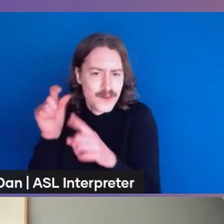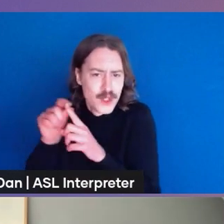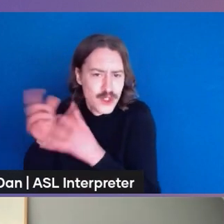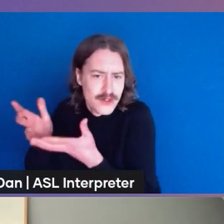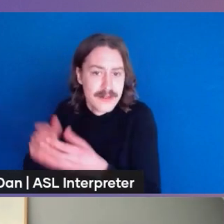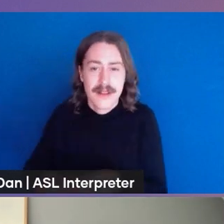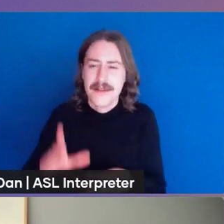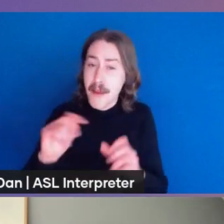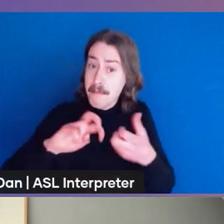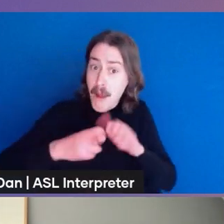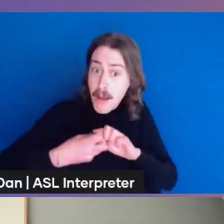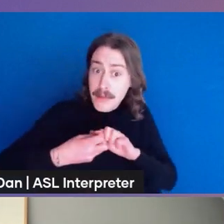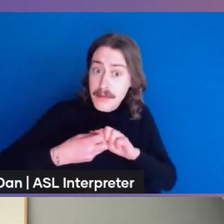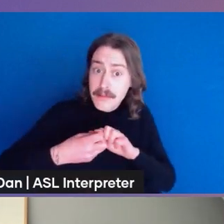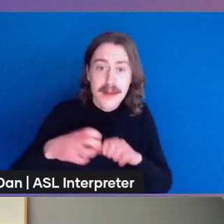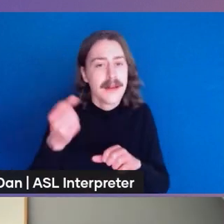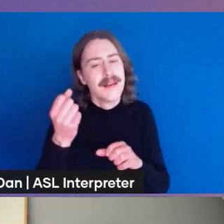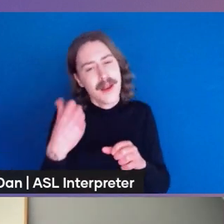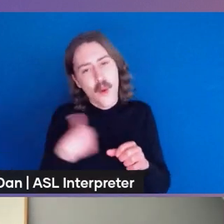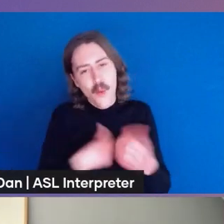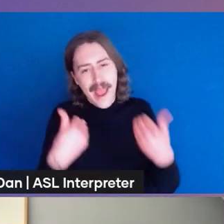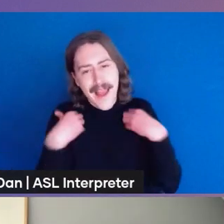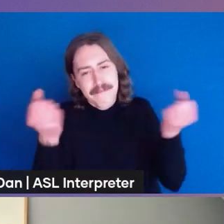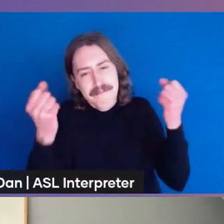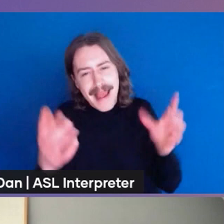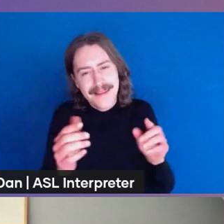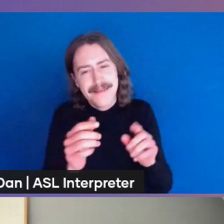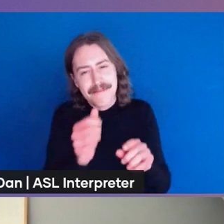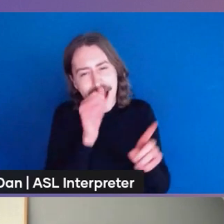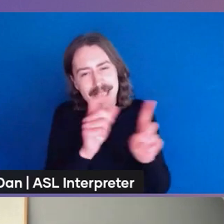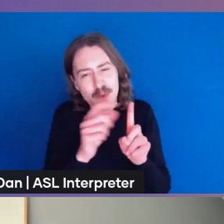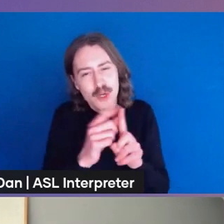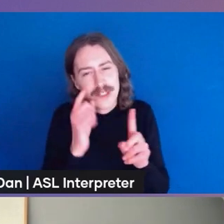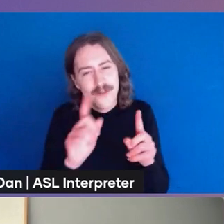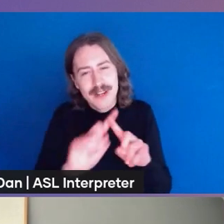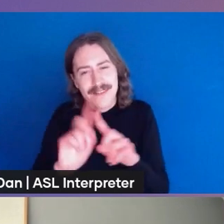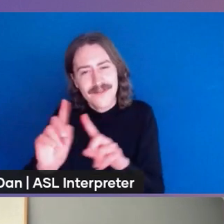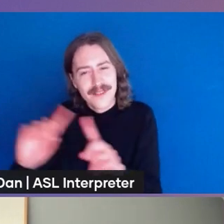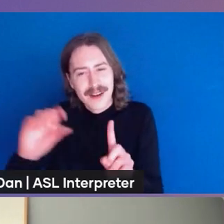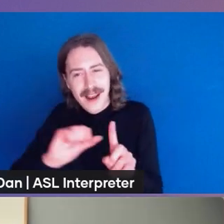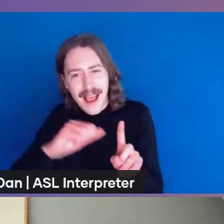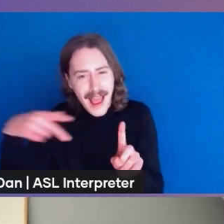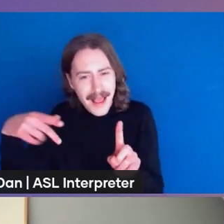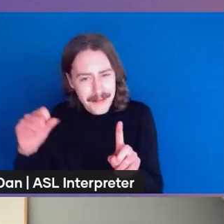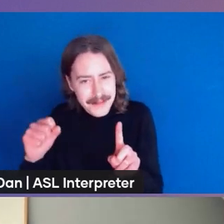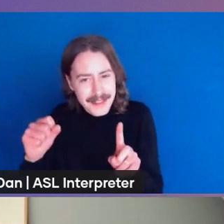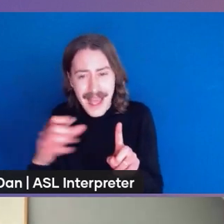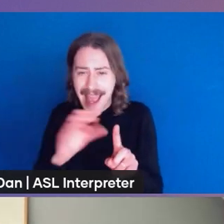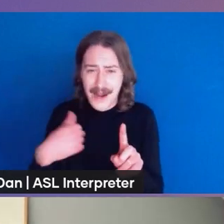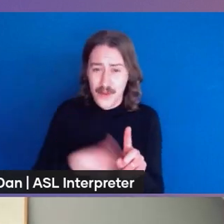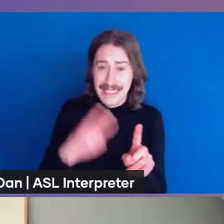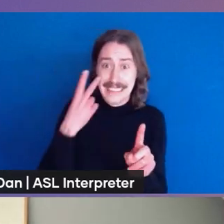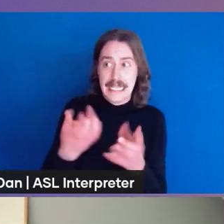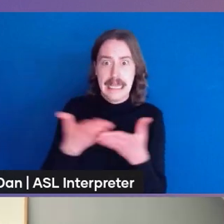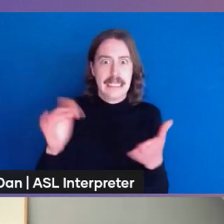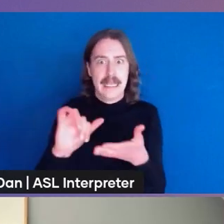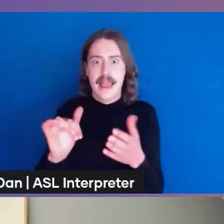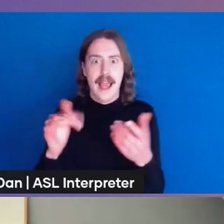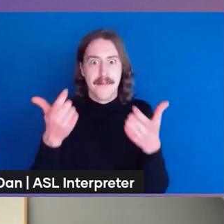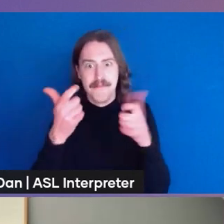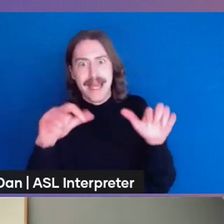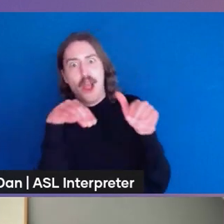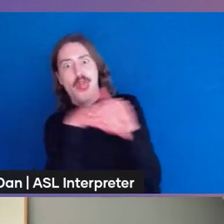the increasing number of passwords we have today, it's driving adaptation, and then we see things like major incidents every single year